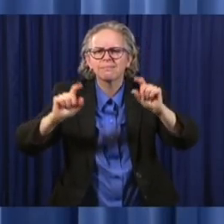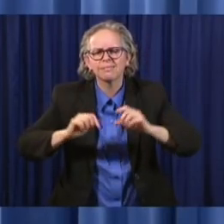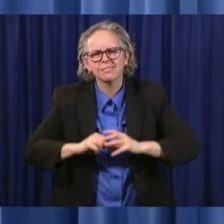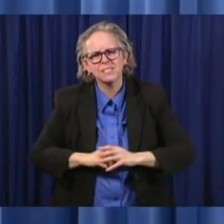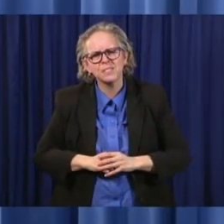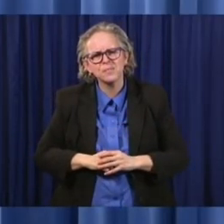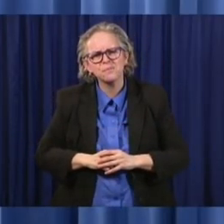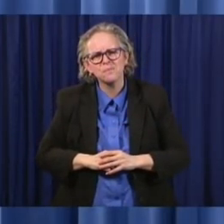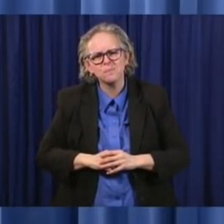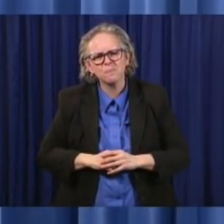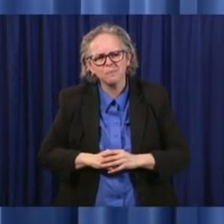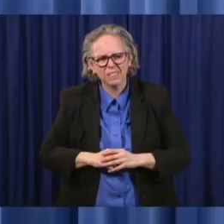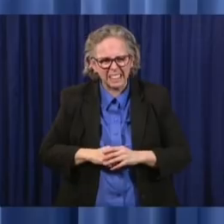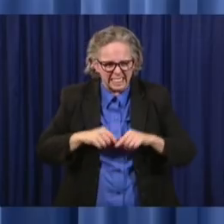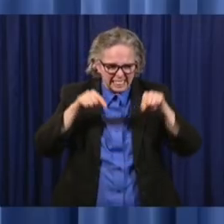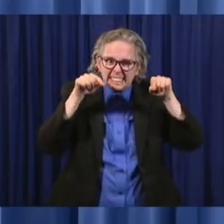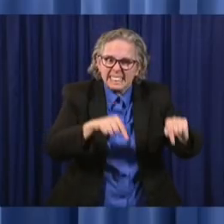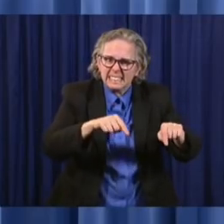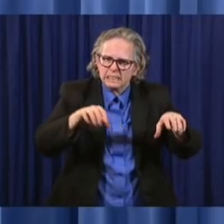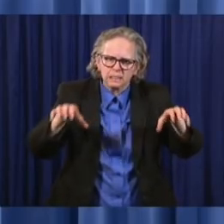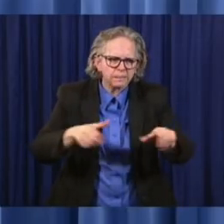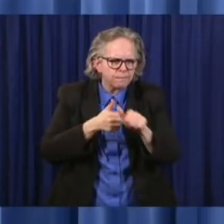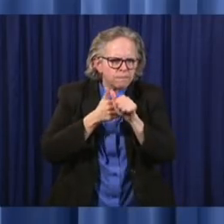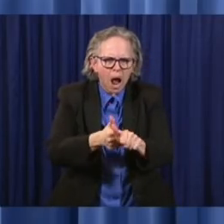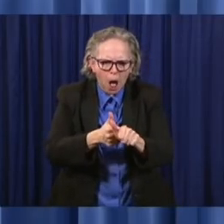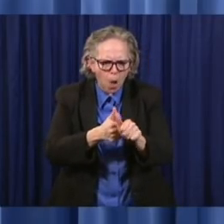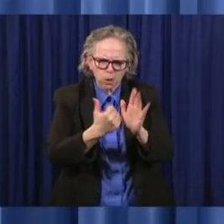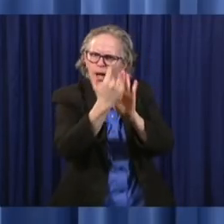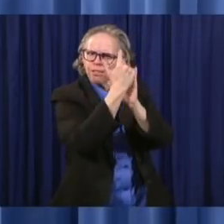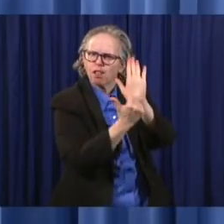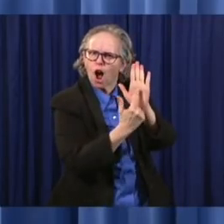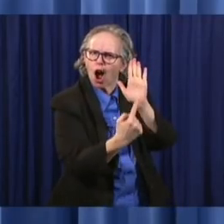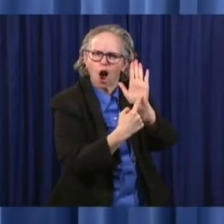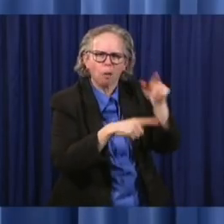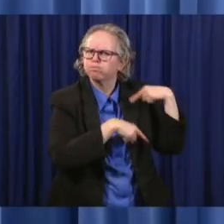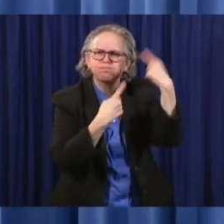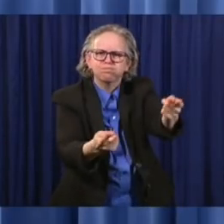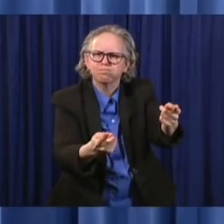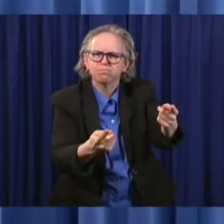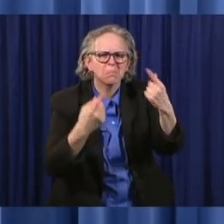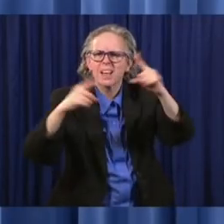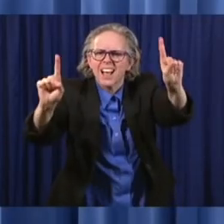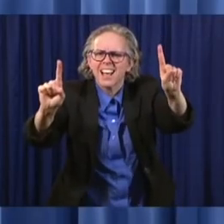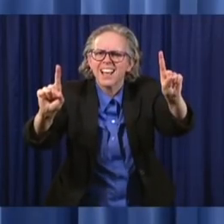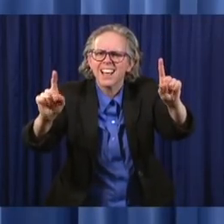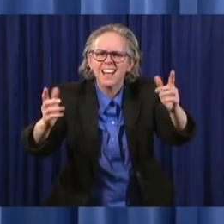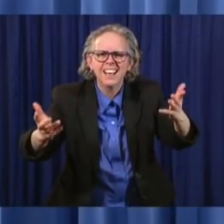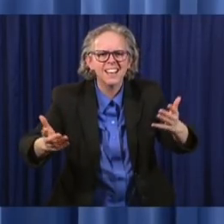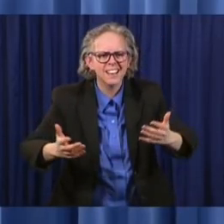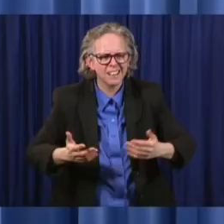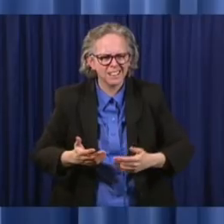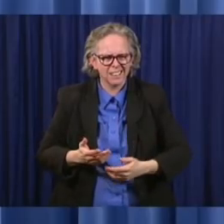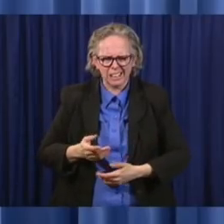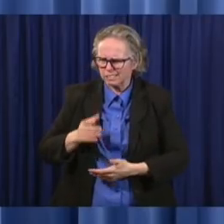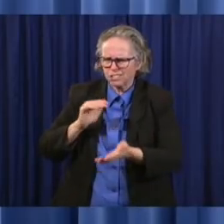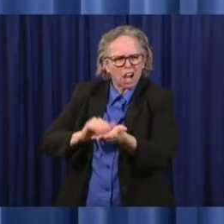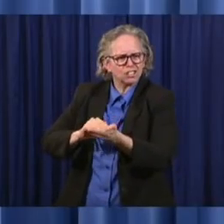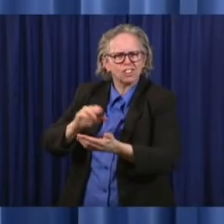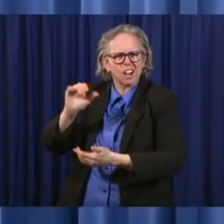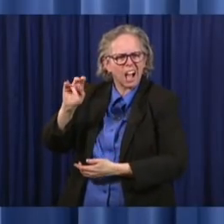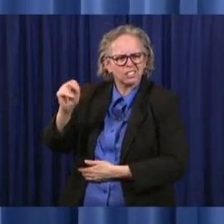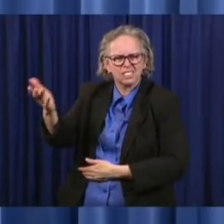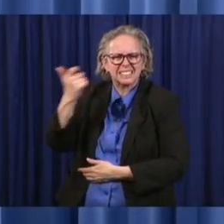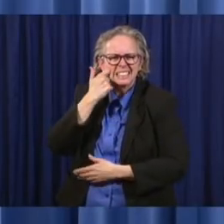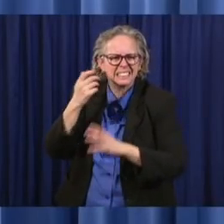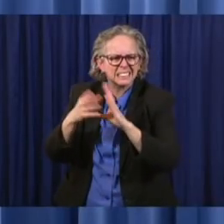law have been very, very successful. You heard Dr. Acton talk about one-to-one. We've talked